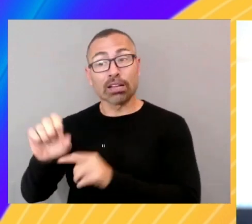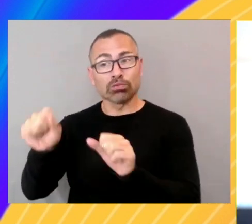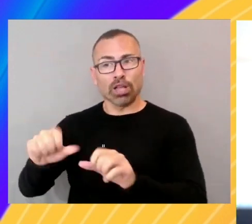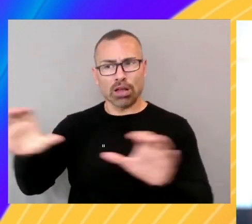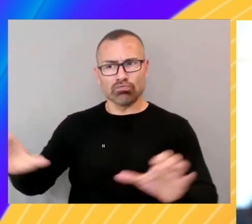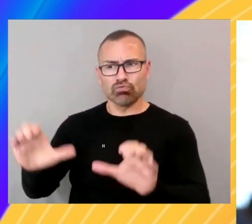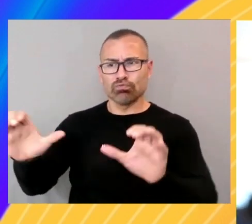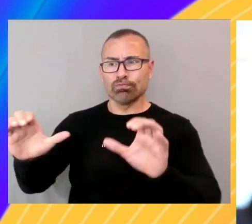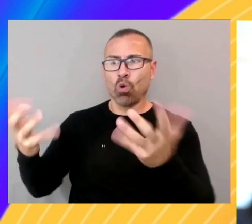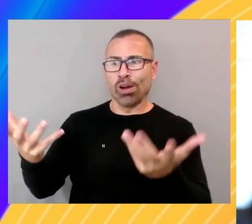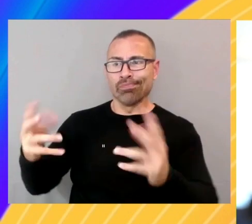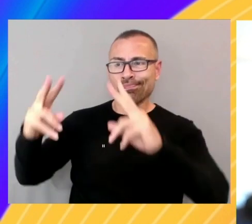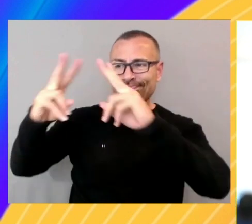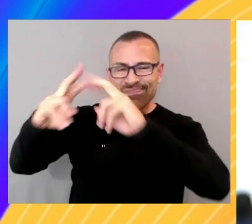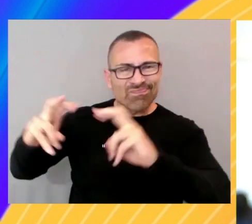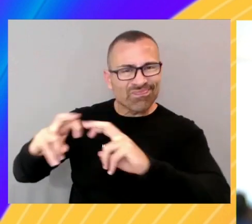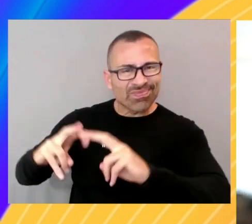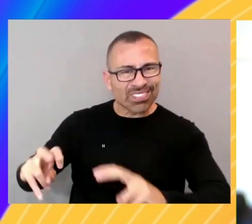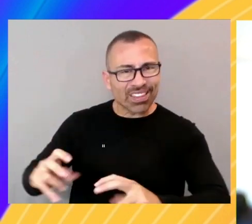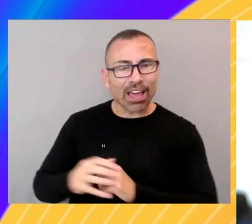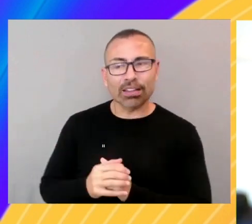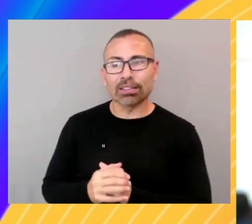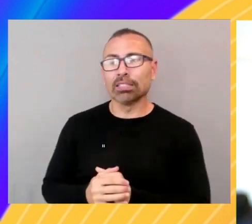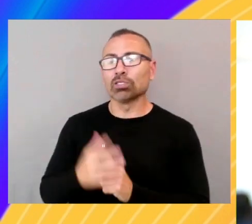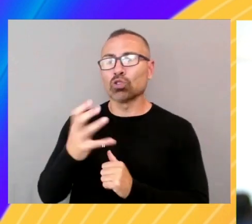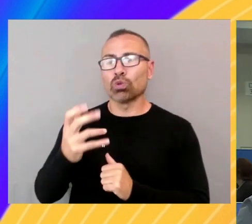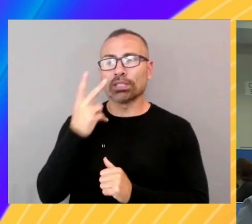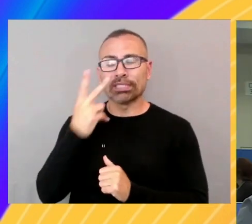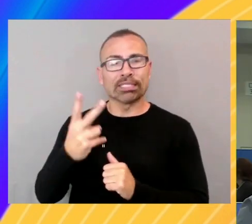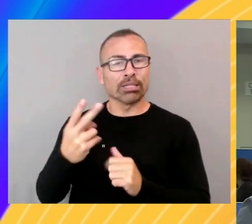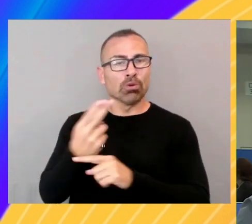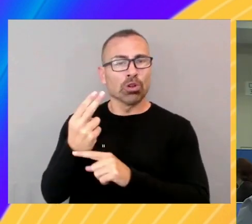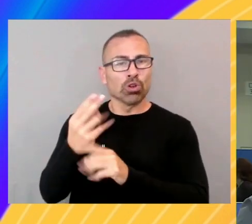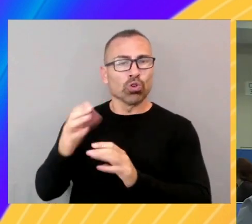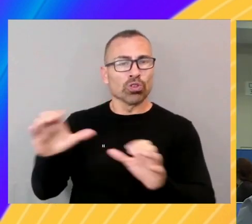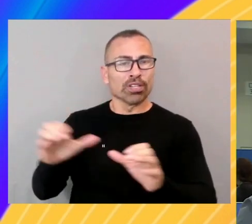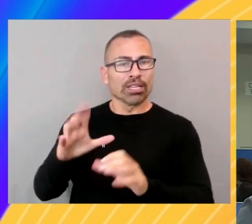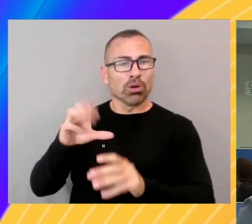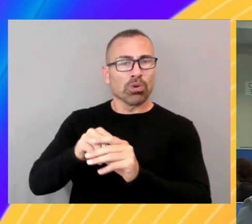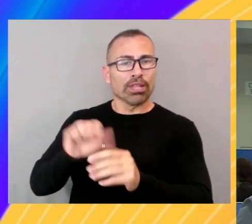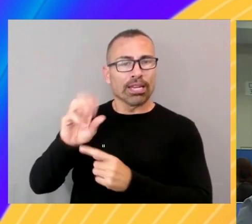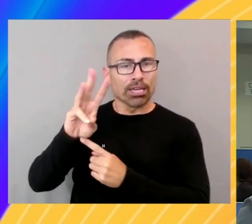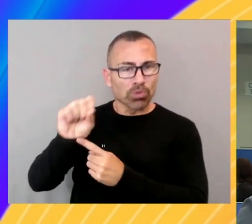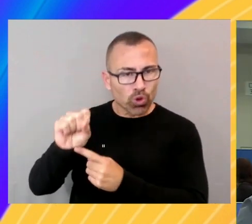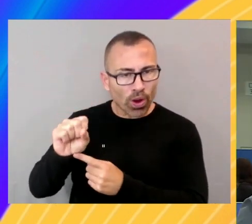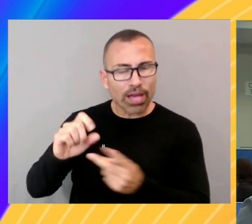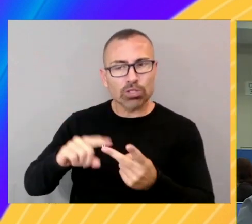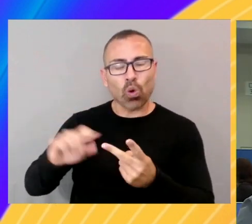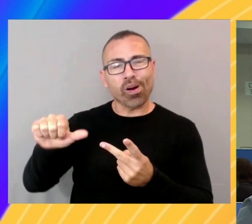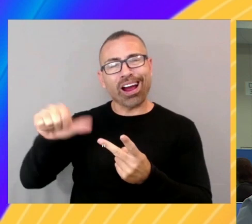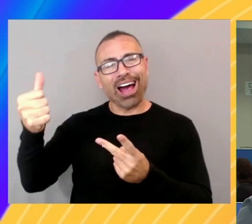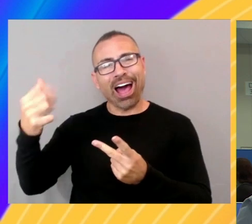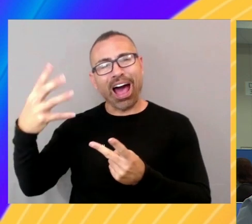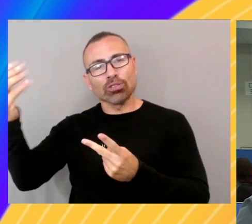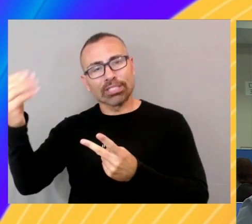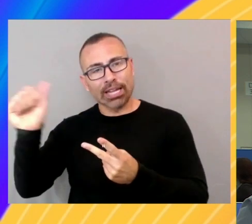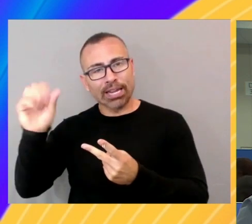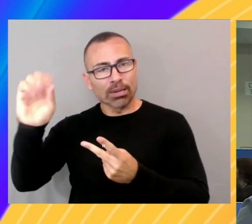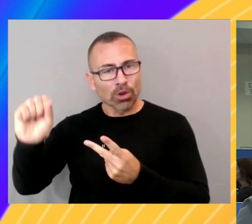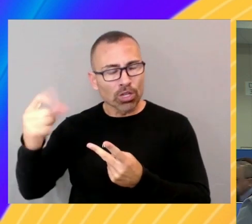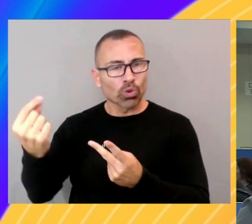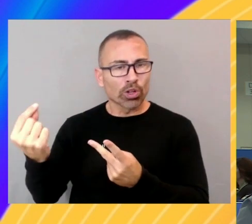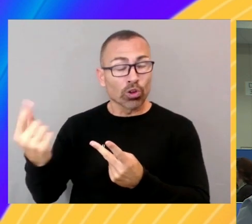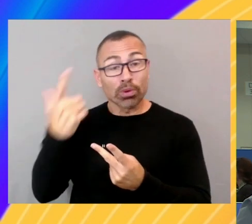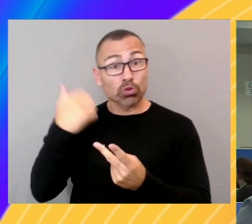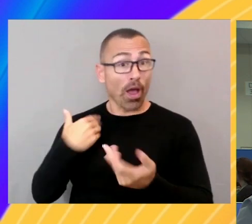see what a user did in AWS, what they did in a third-party application. We have some partners that are onboarded with us. Or what